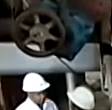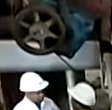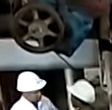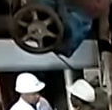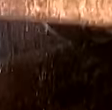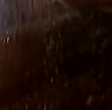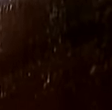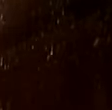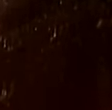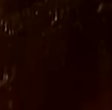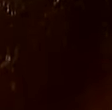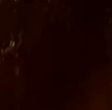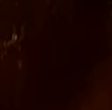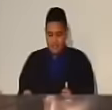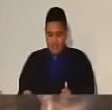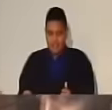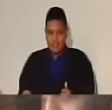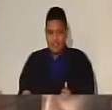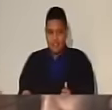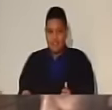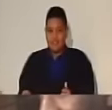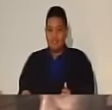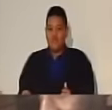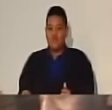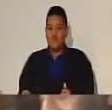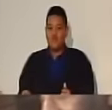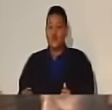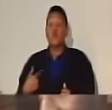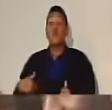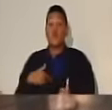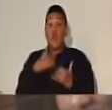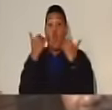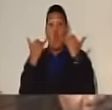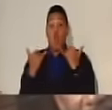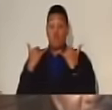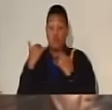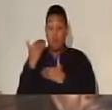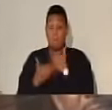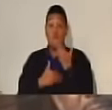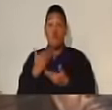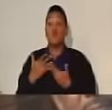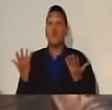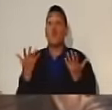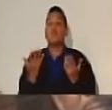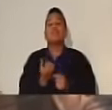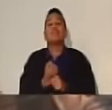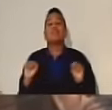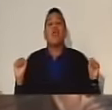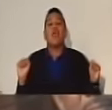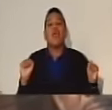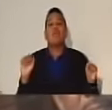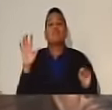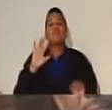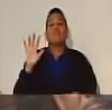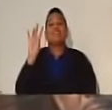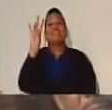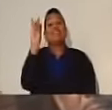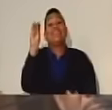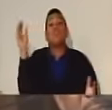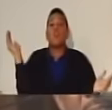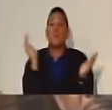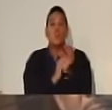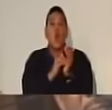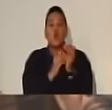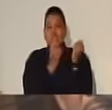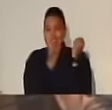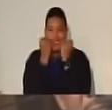new investors and other revenue streams. We are currently in the process of rescuing 70,000 tons of